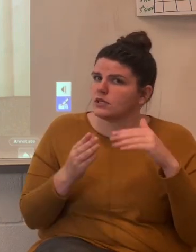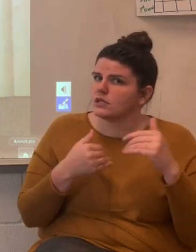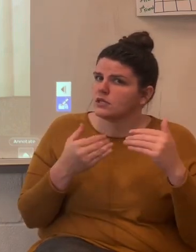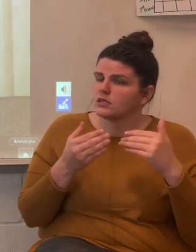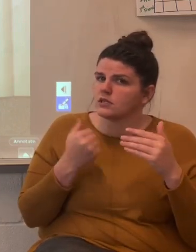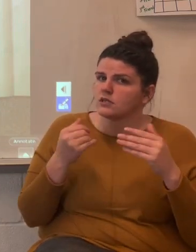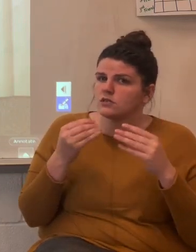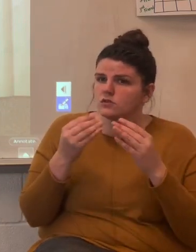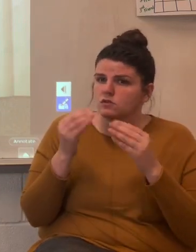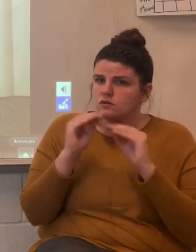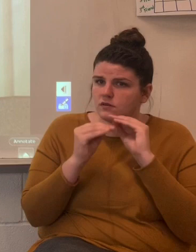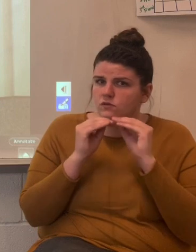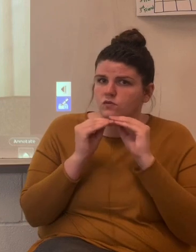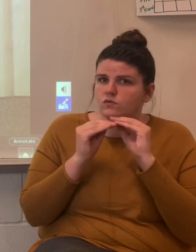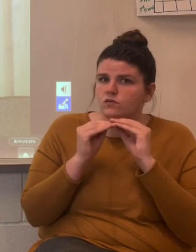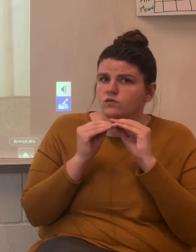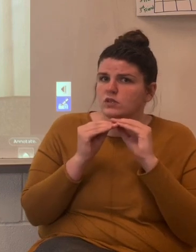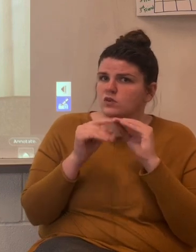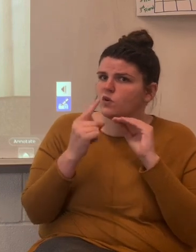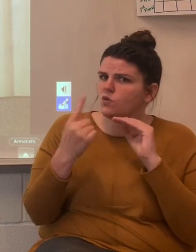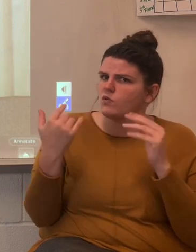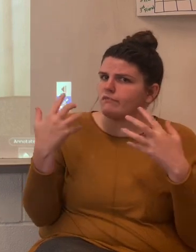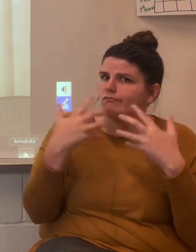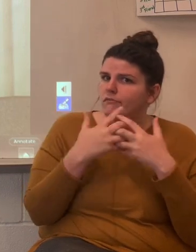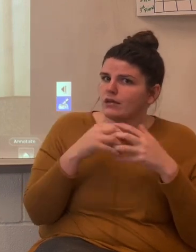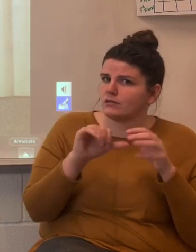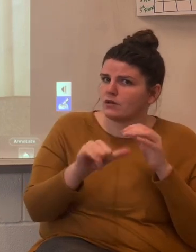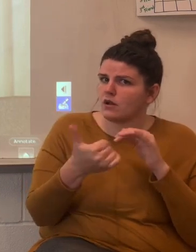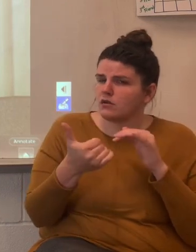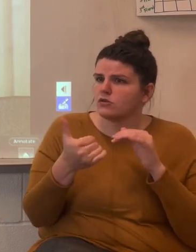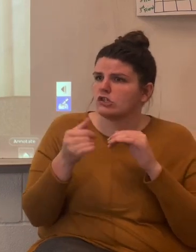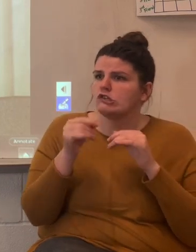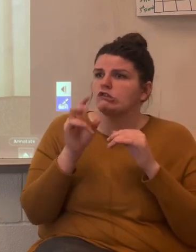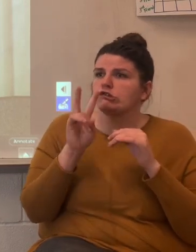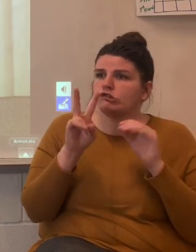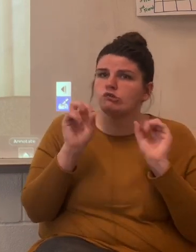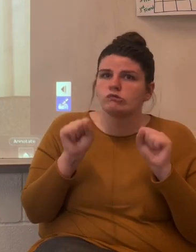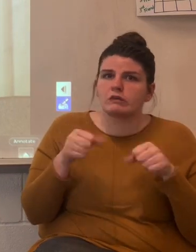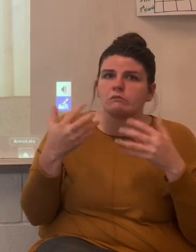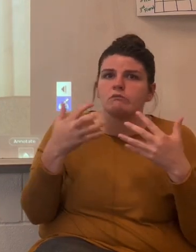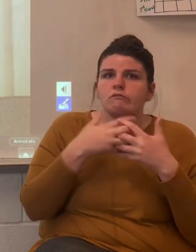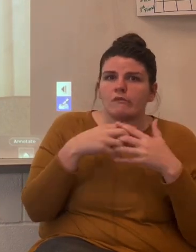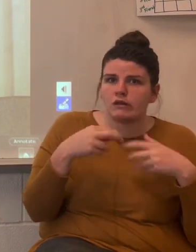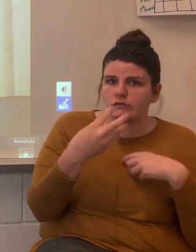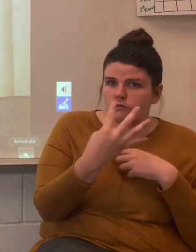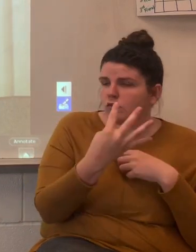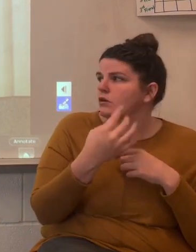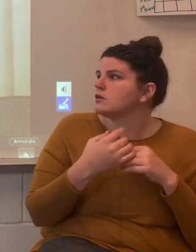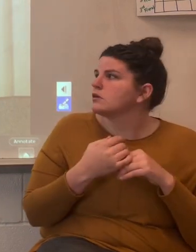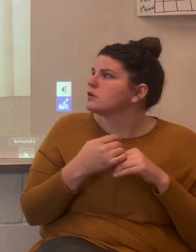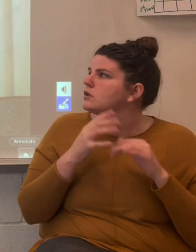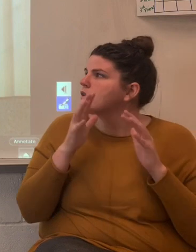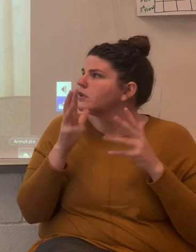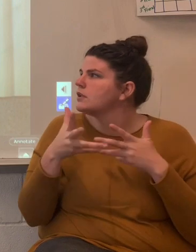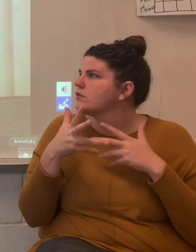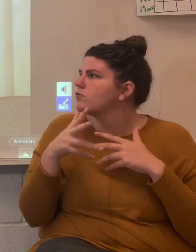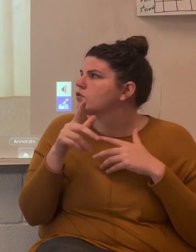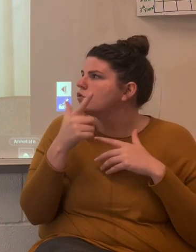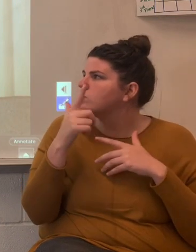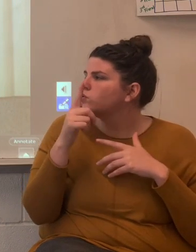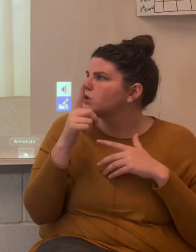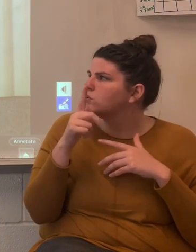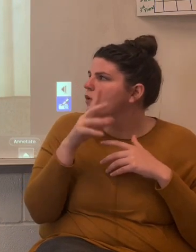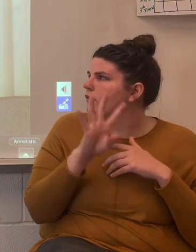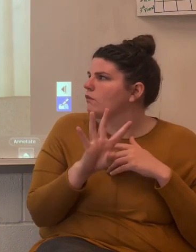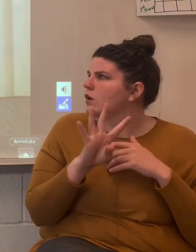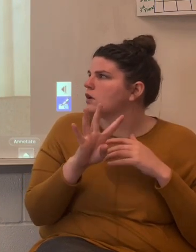easiest solution, would be if 1 goes into the other. And in this case, 2 goes into 4. That means we can leave 21/4. And